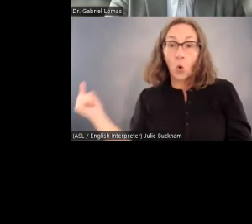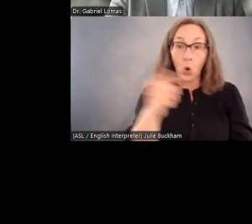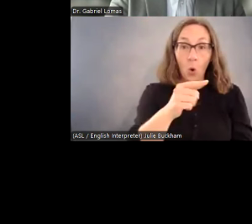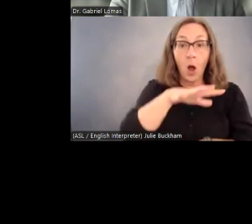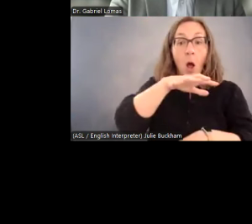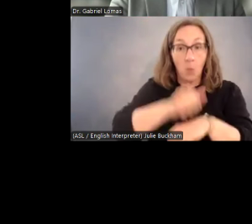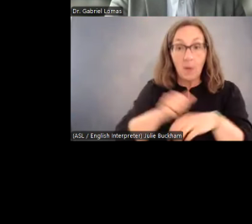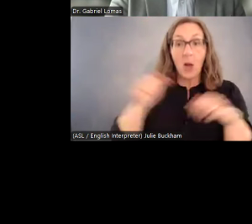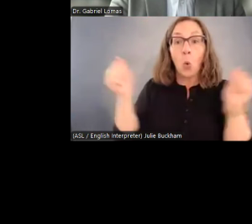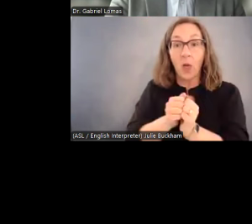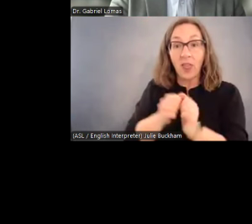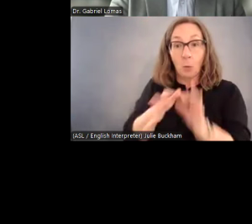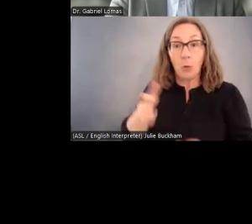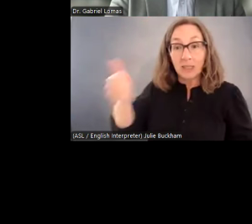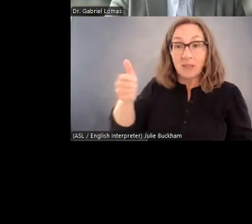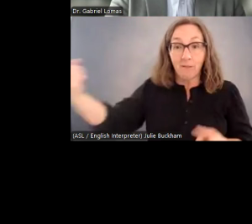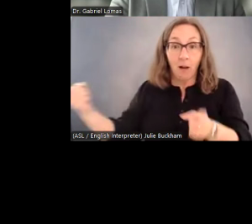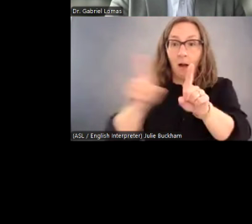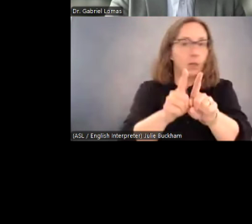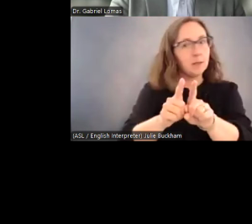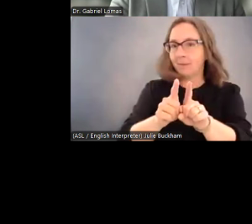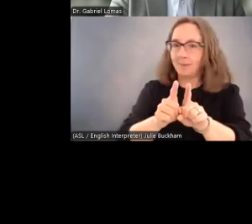provide their own interpreter. Next slide.